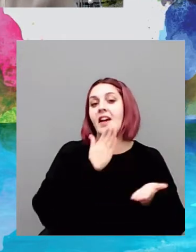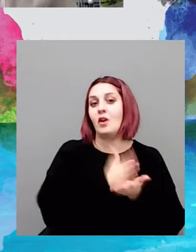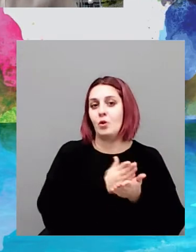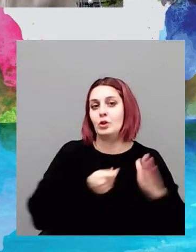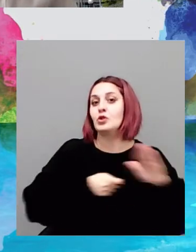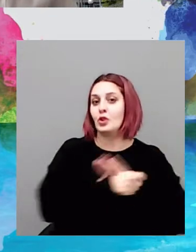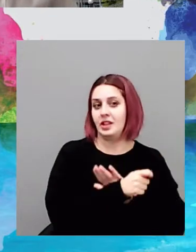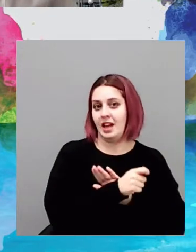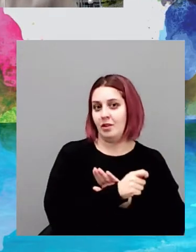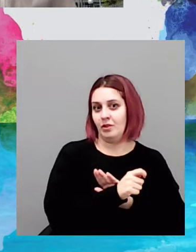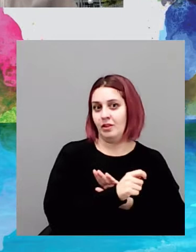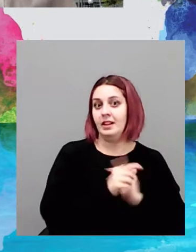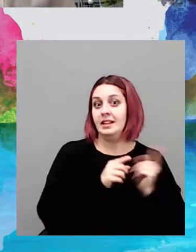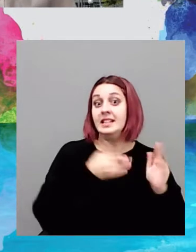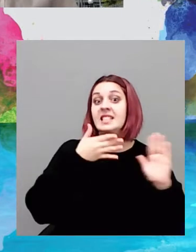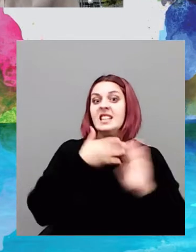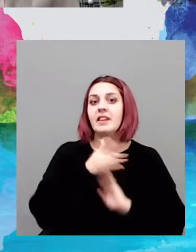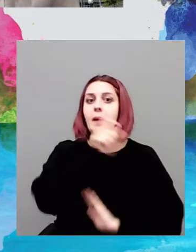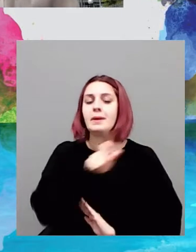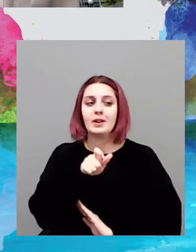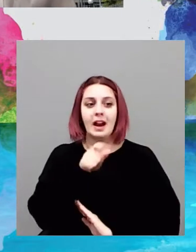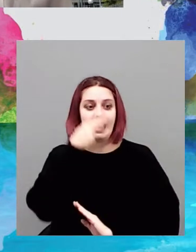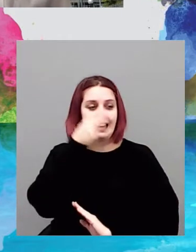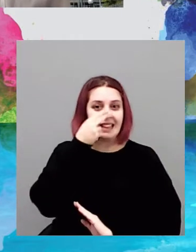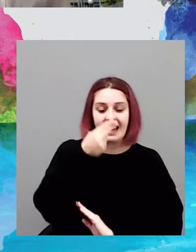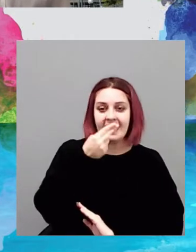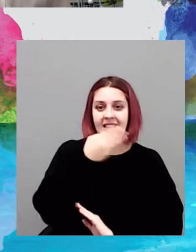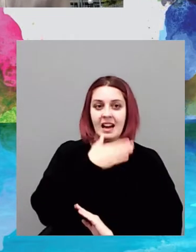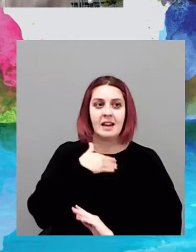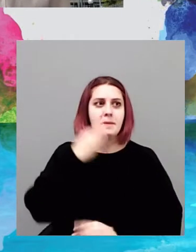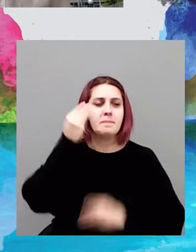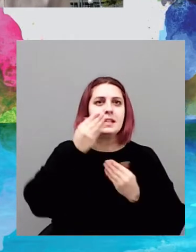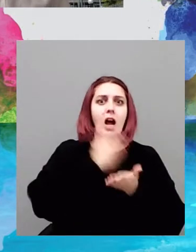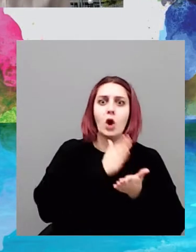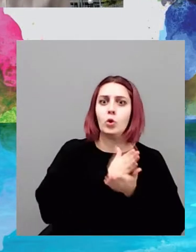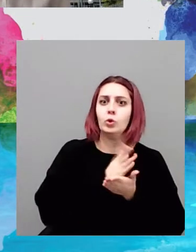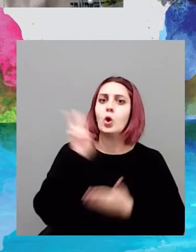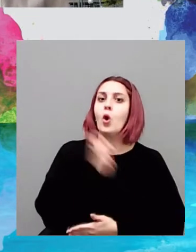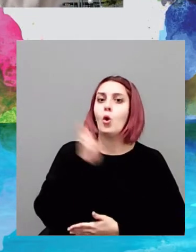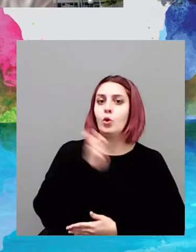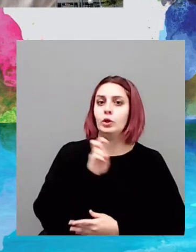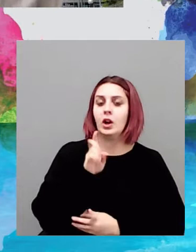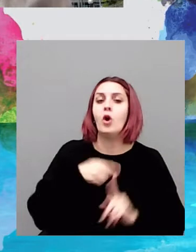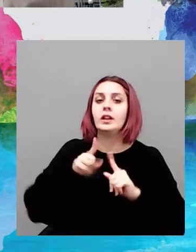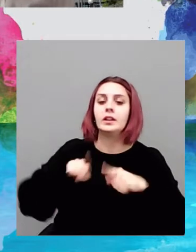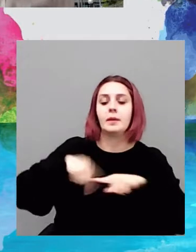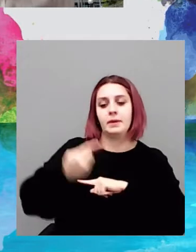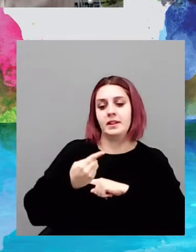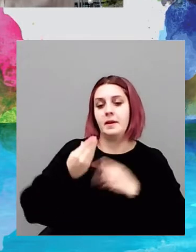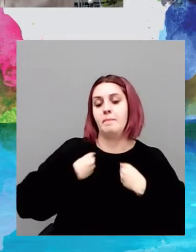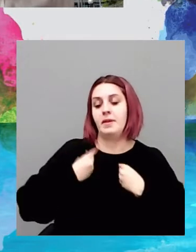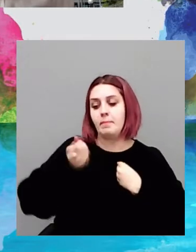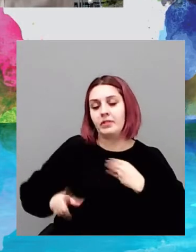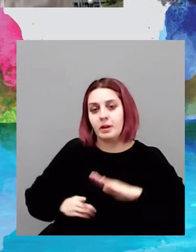course. This means that people are interested and they think that these courses are useful to